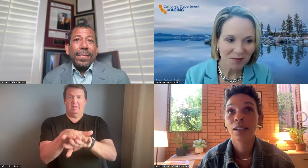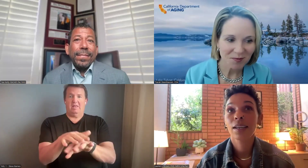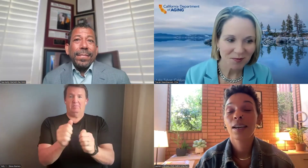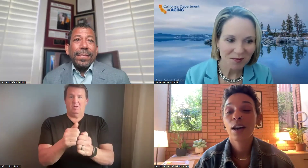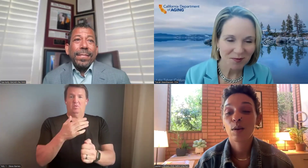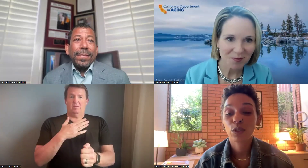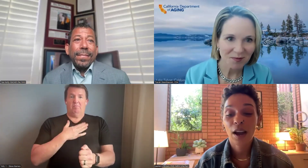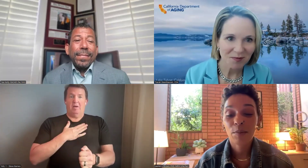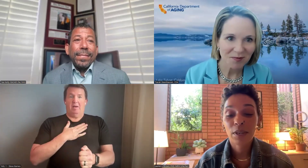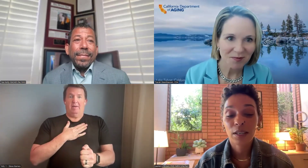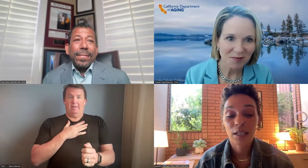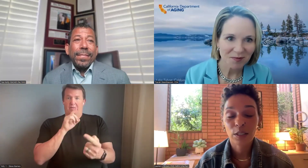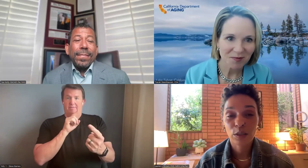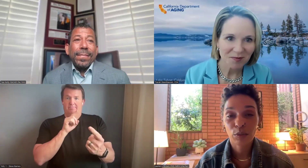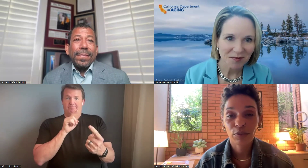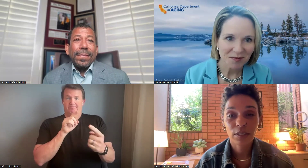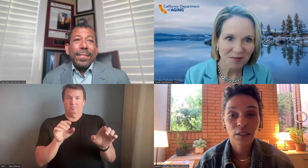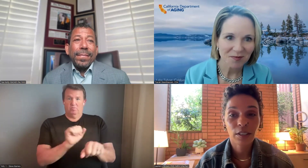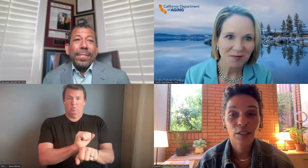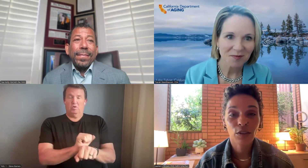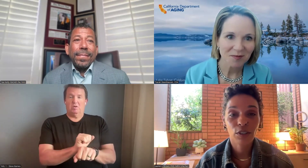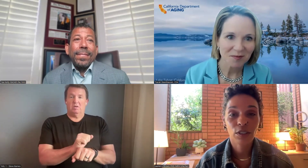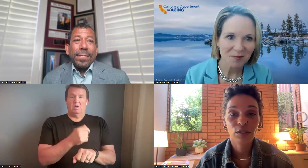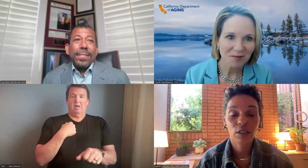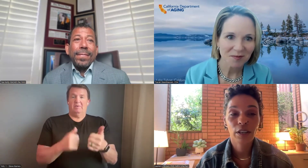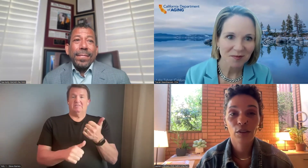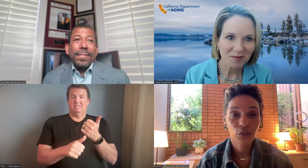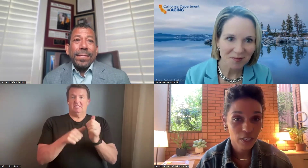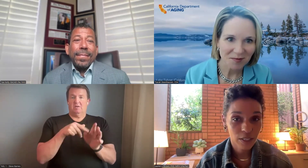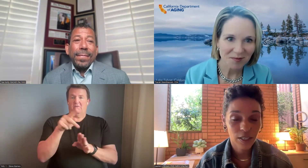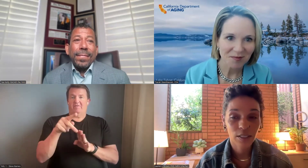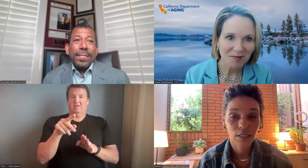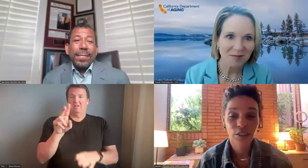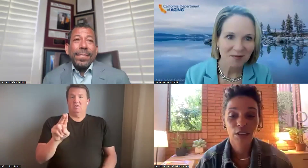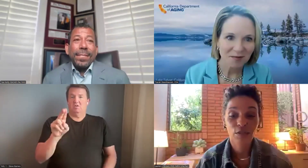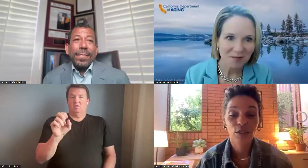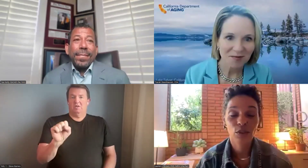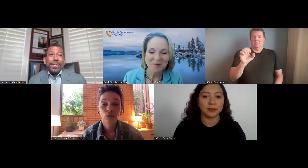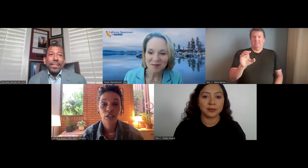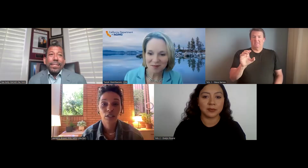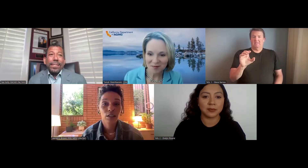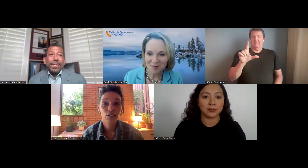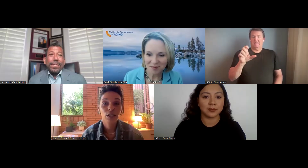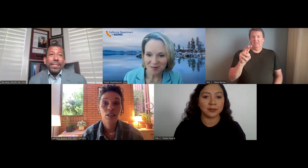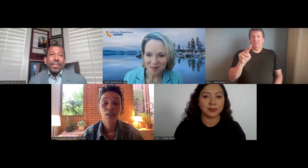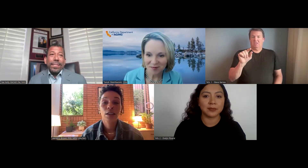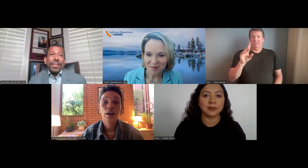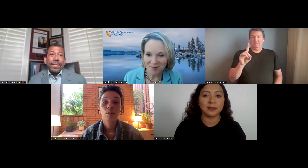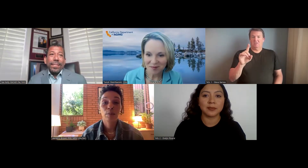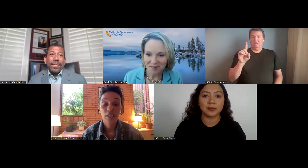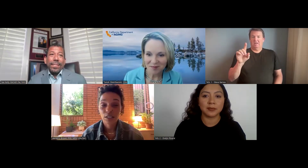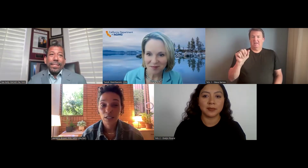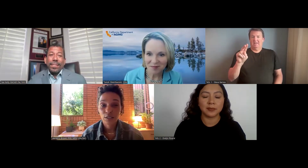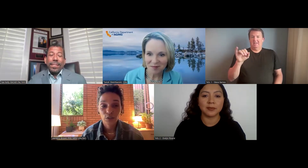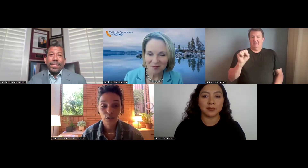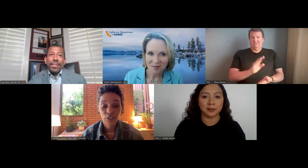well. So I'm an assistant professor at the University of Southern California in the Leonard Davis School of Gerontology.